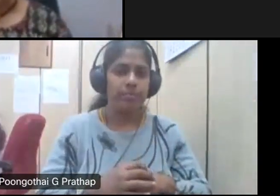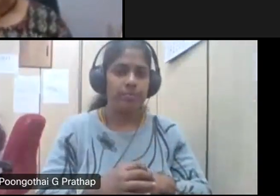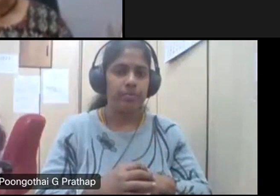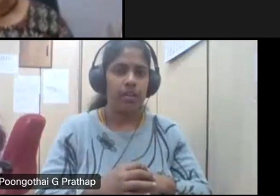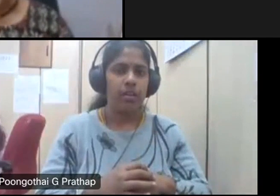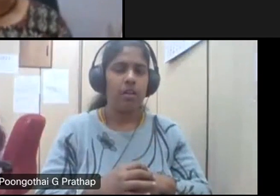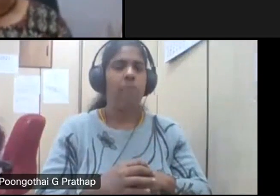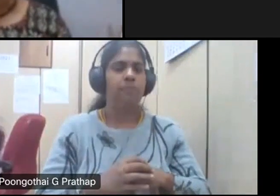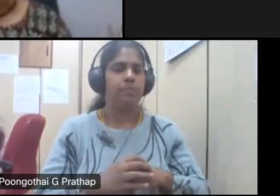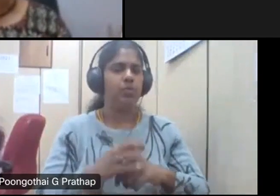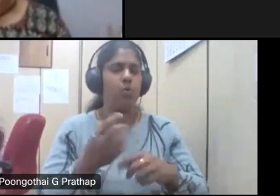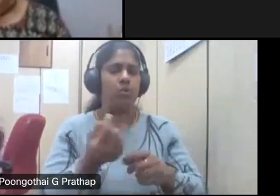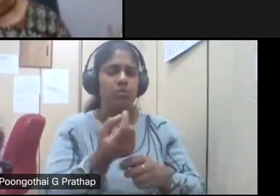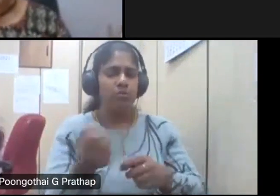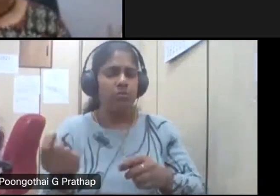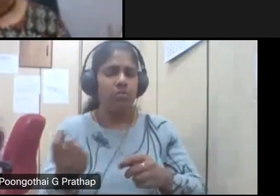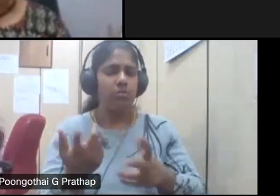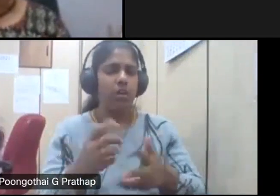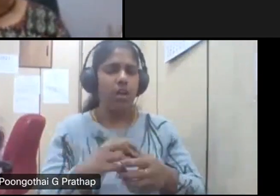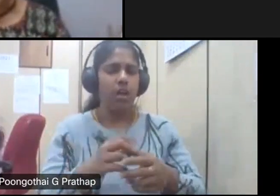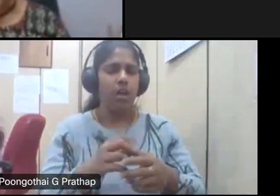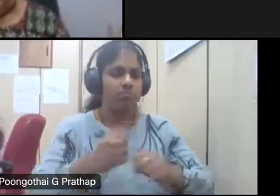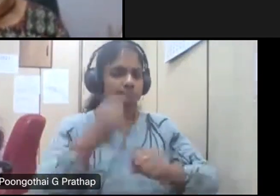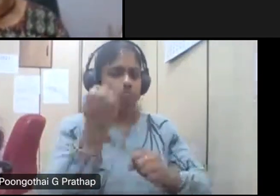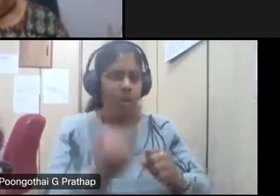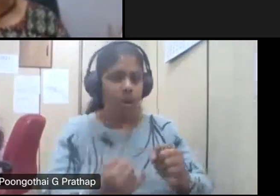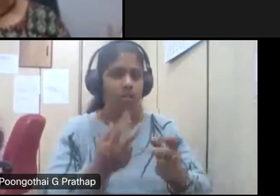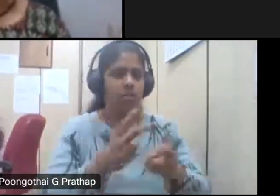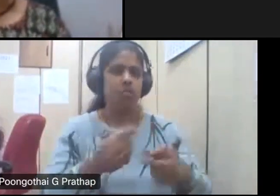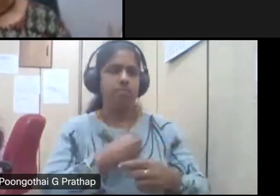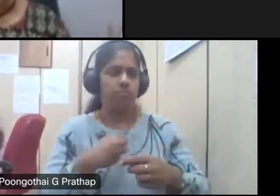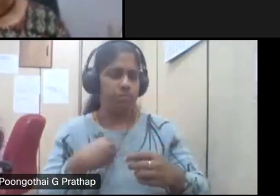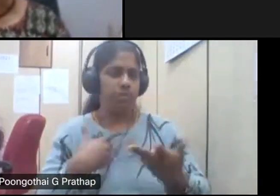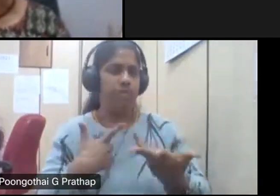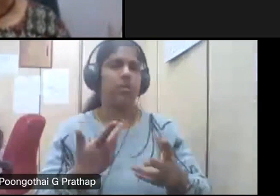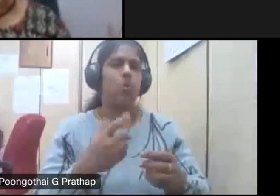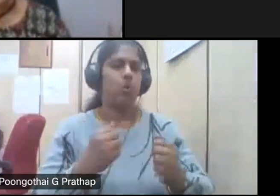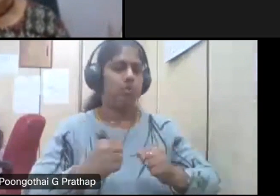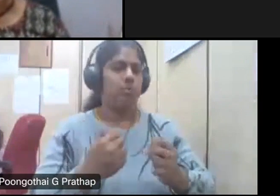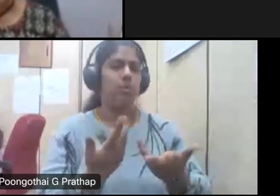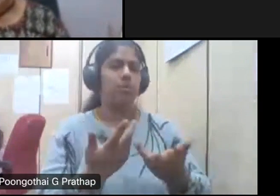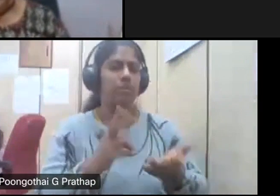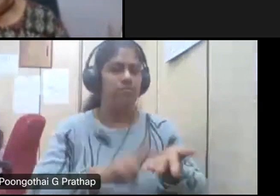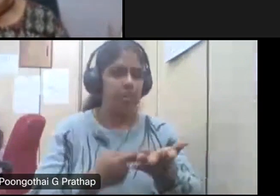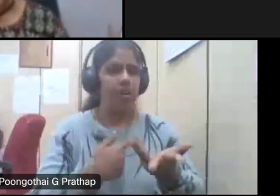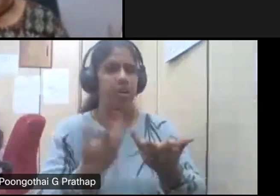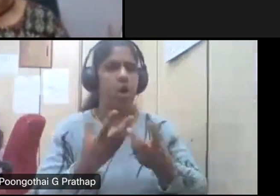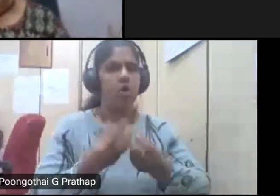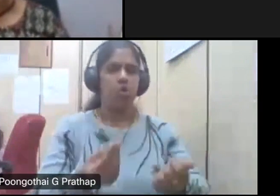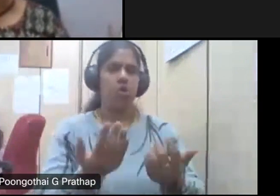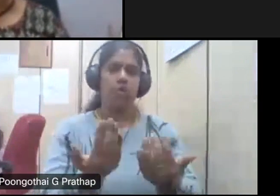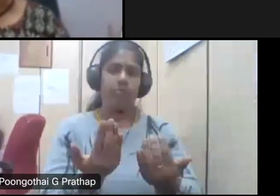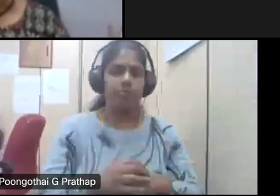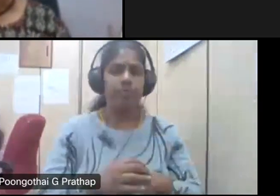help. As I told, persons with Down syndrome are usually obese, so exercise and diet modification is